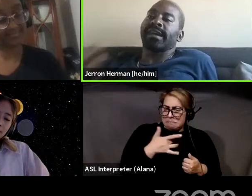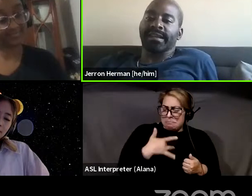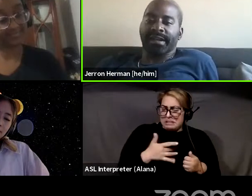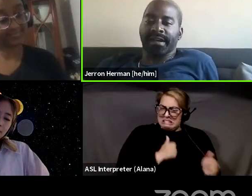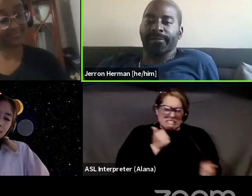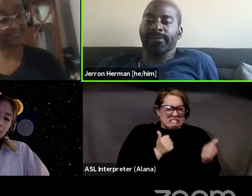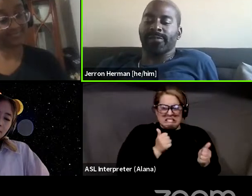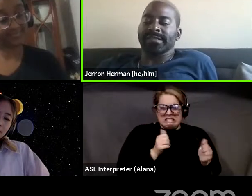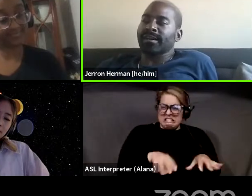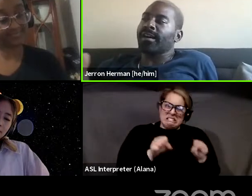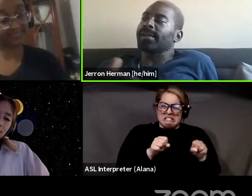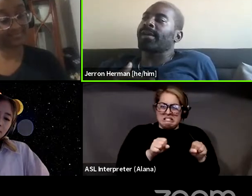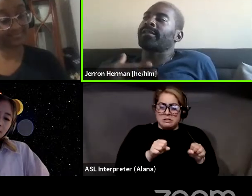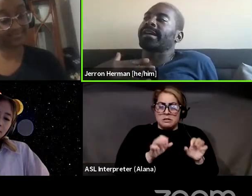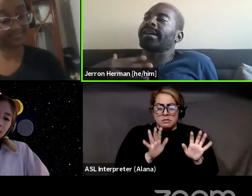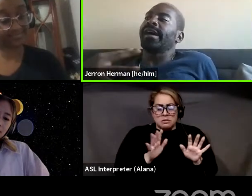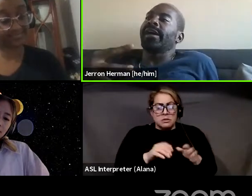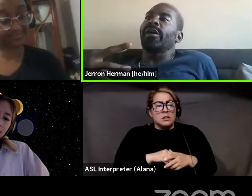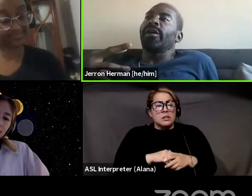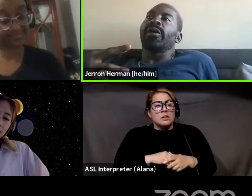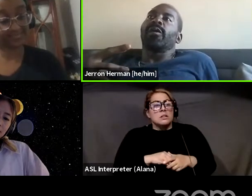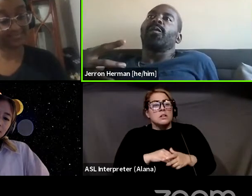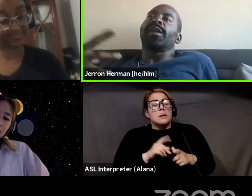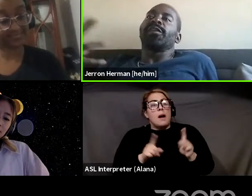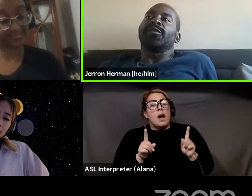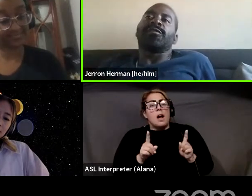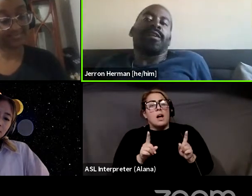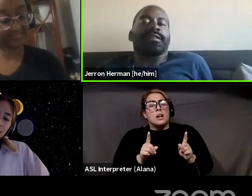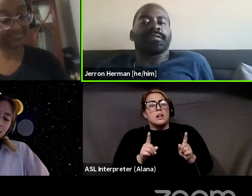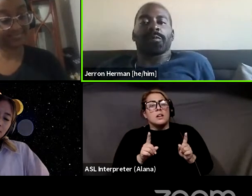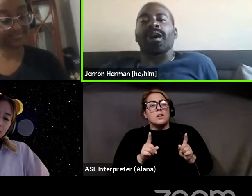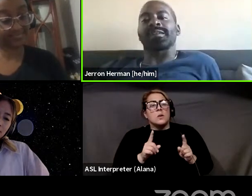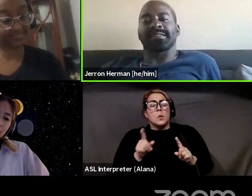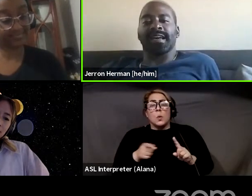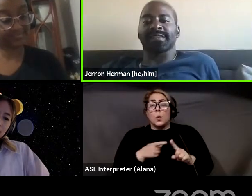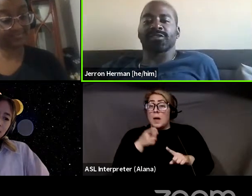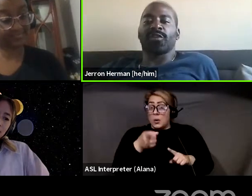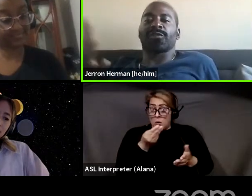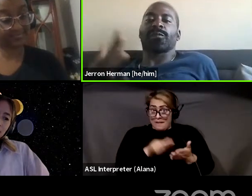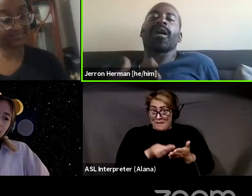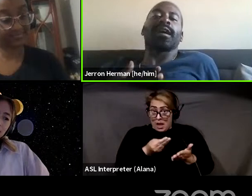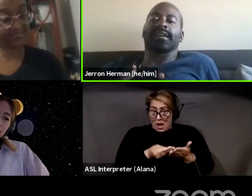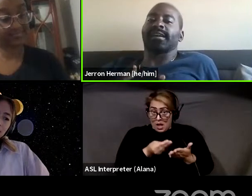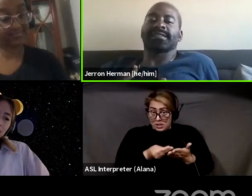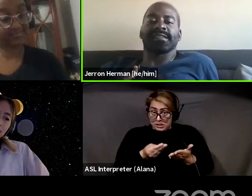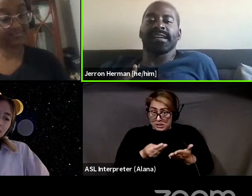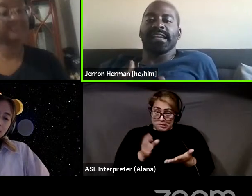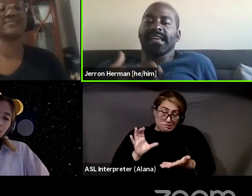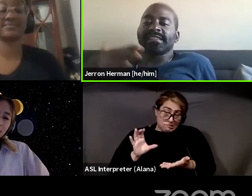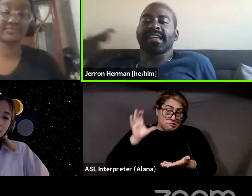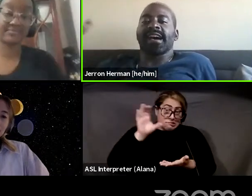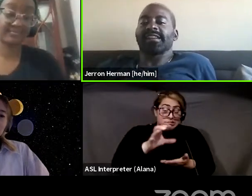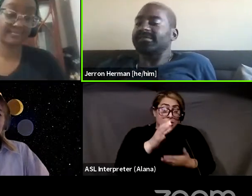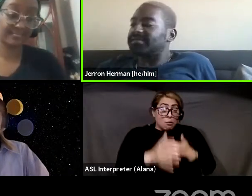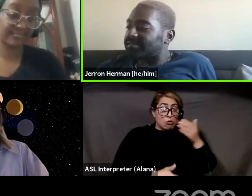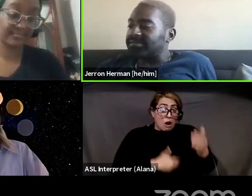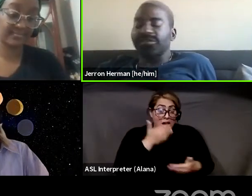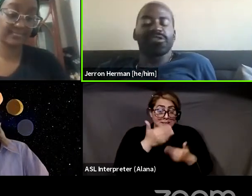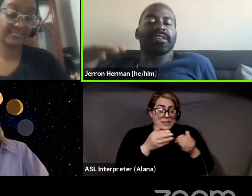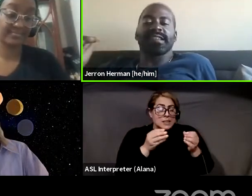like we've been talking about, like when you fund process over product, is